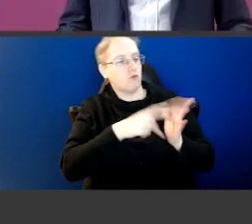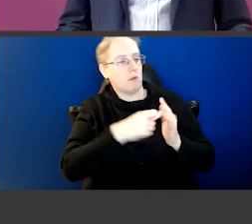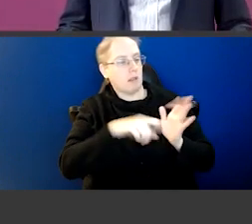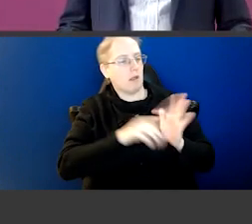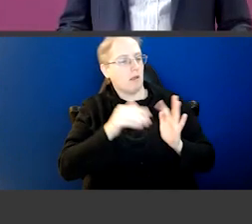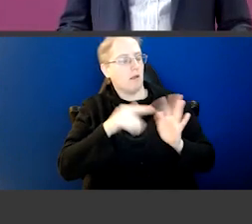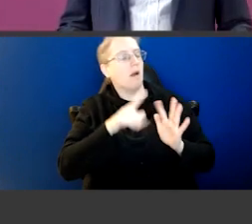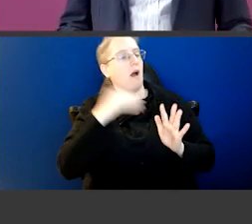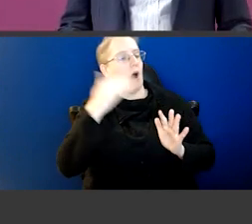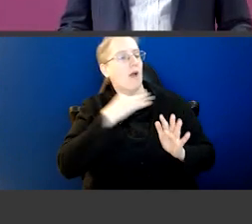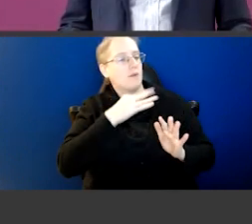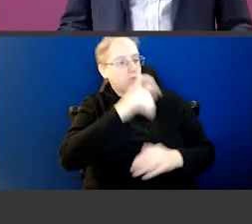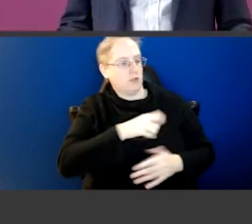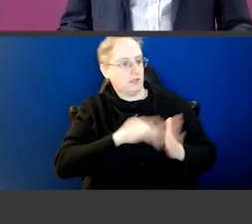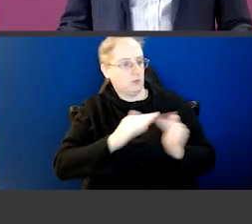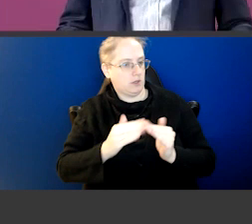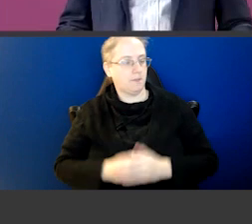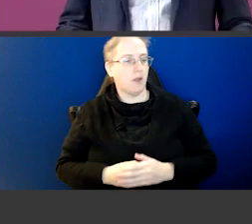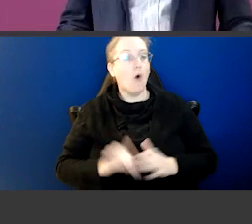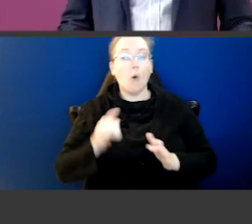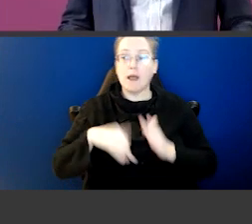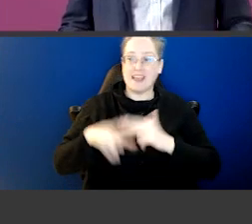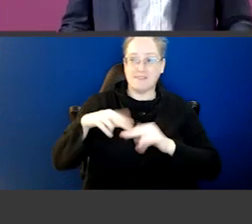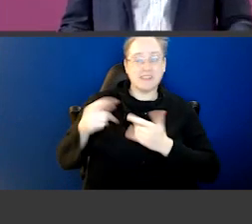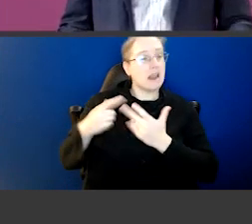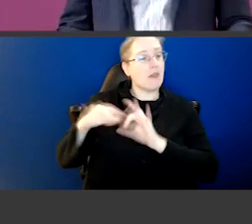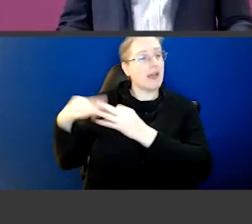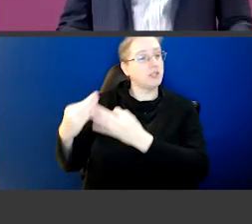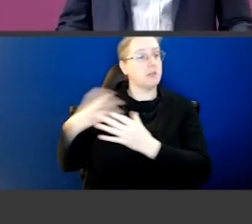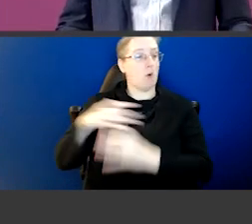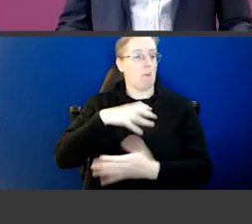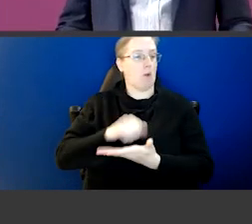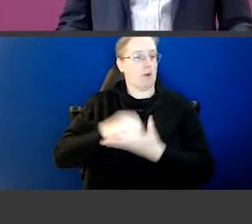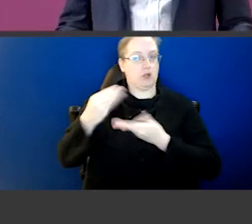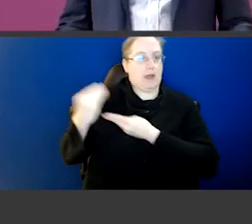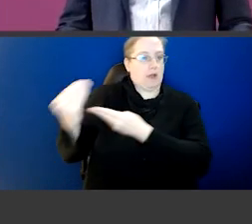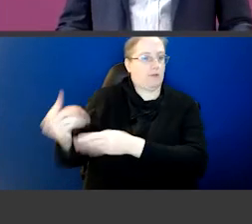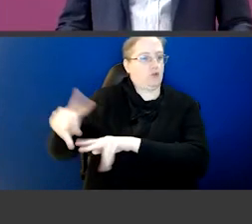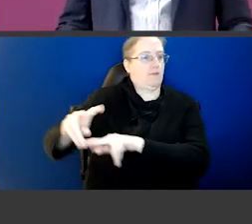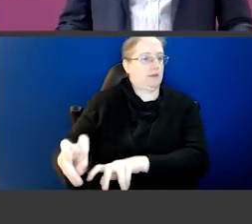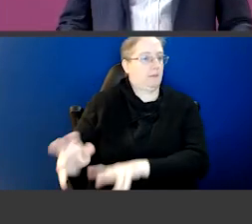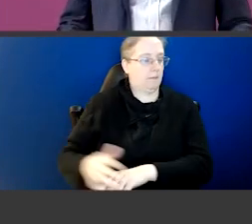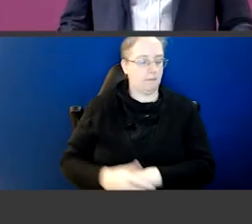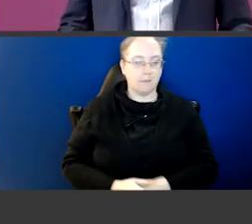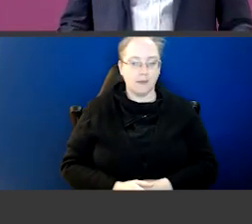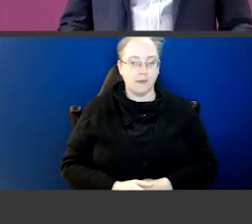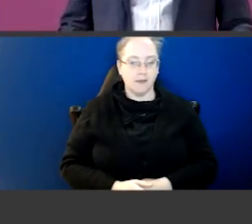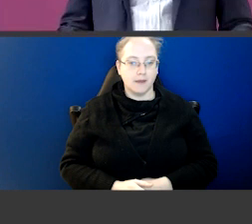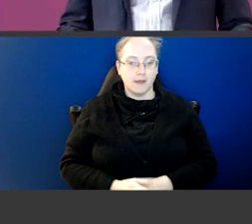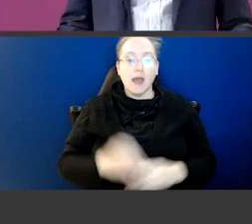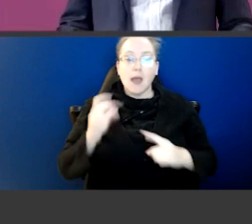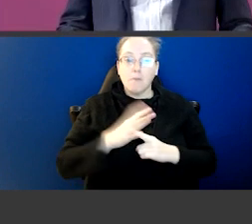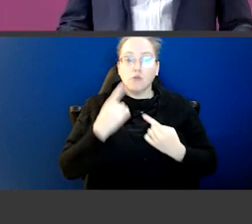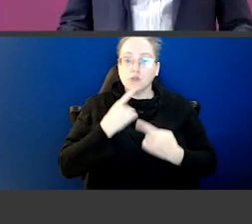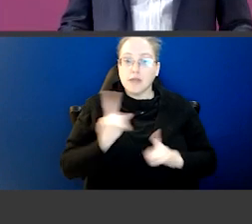not a different agency is more appropriate to investigate the matter. And I think it's also important to highlight some of the matters that we can't